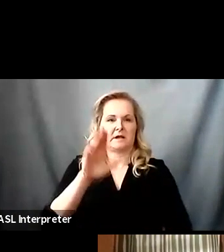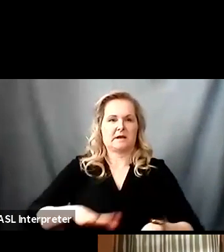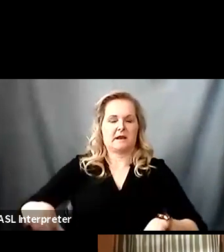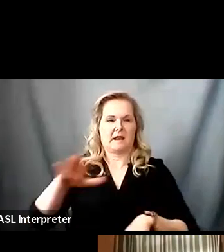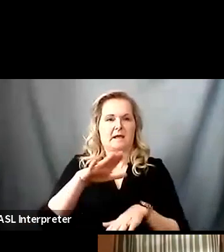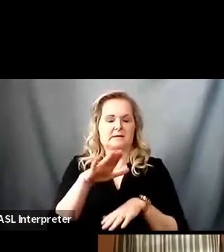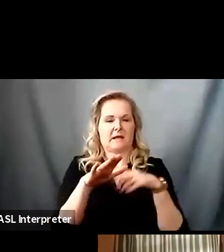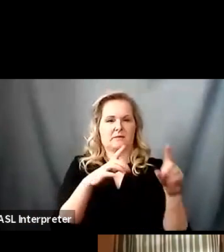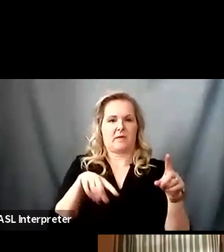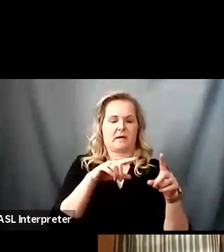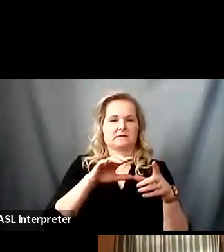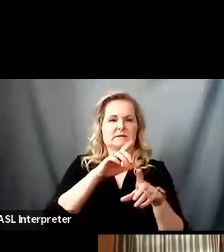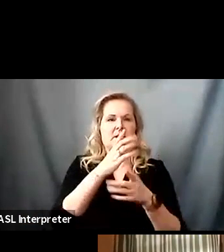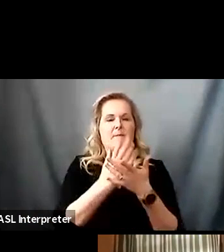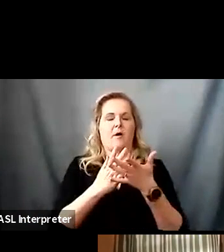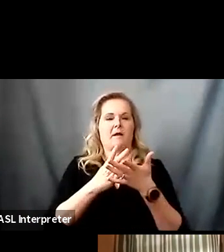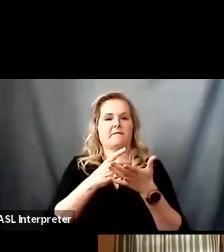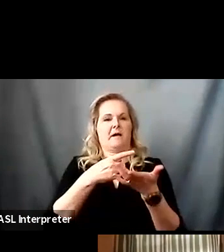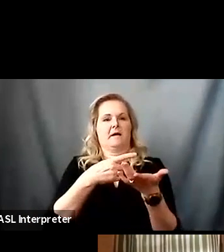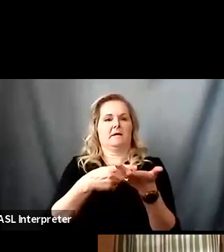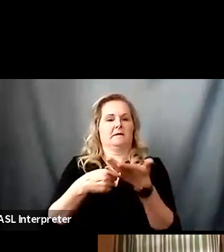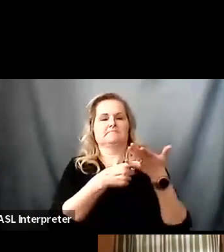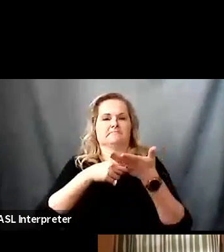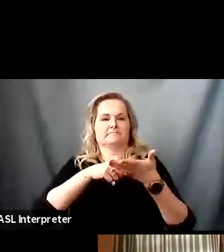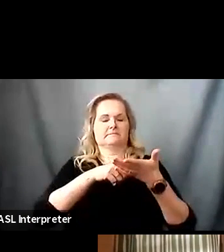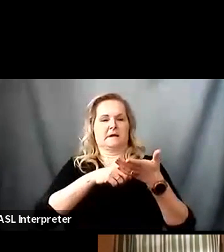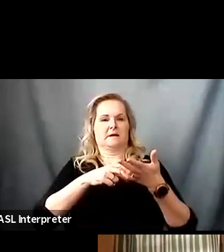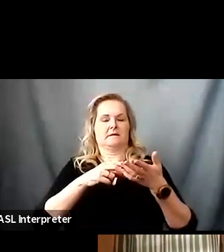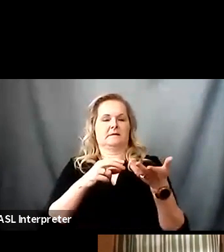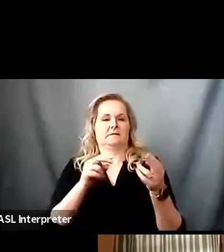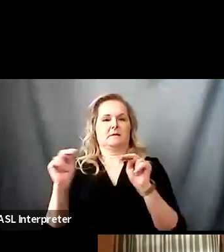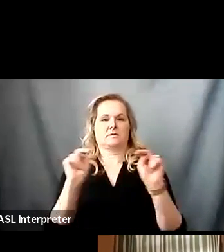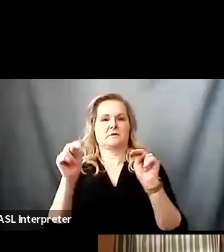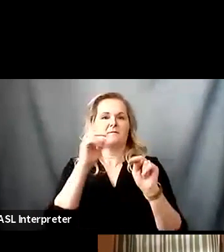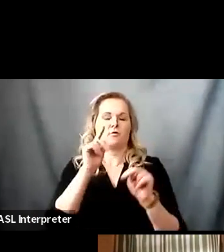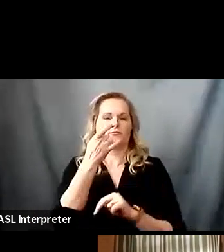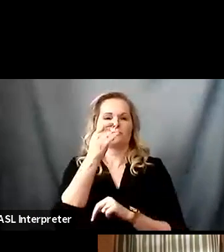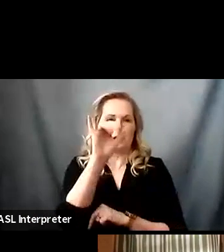5 treaty negotiations.